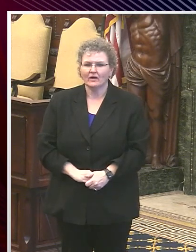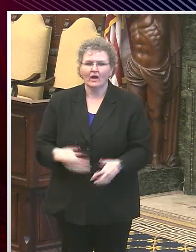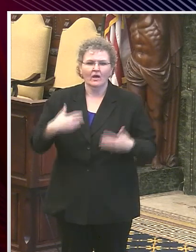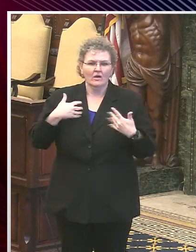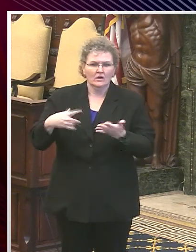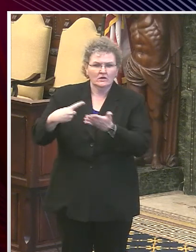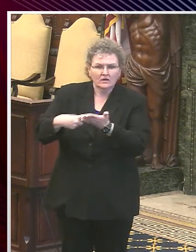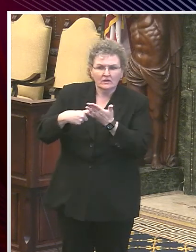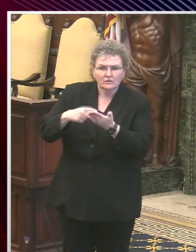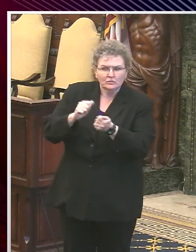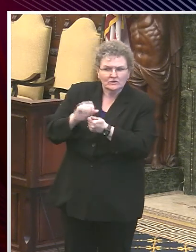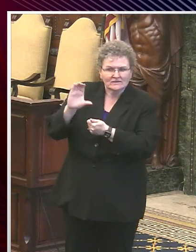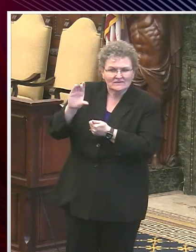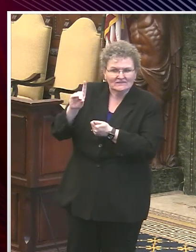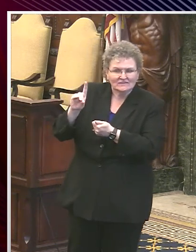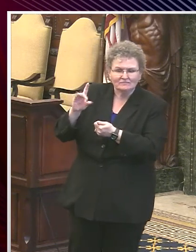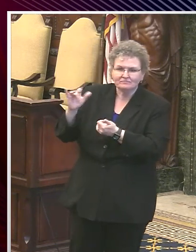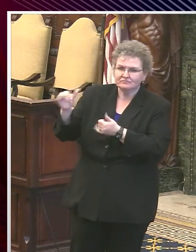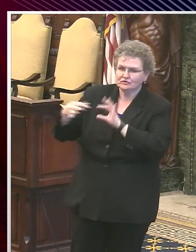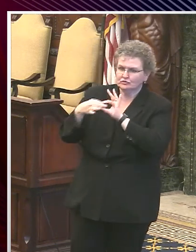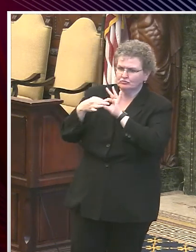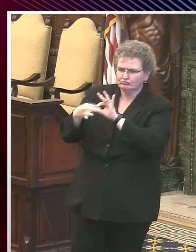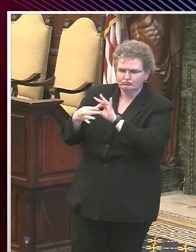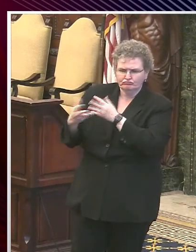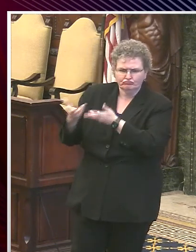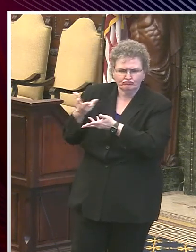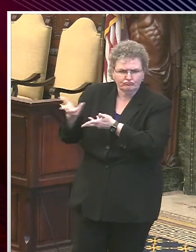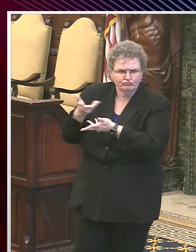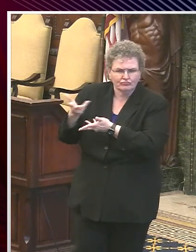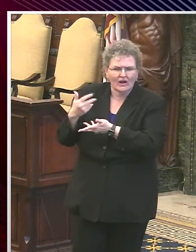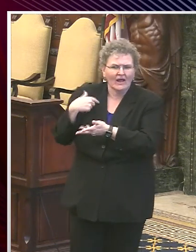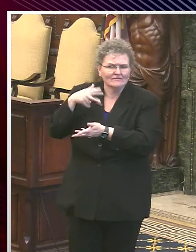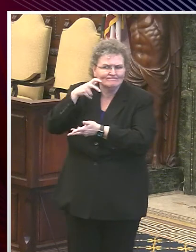It's a very close relationship. And we're certainly aware of the CDC's warnings. And